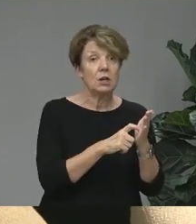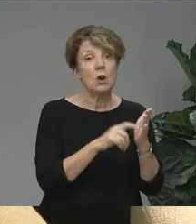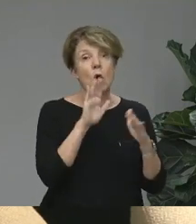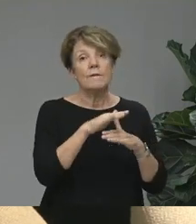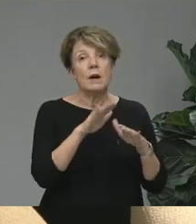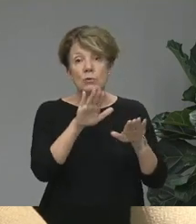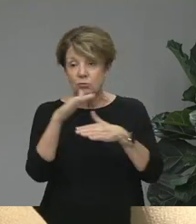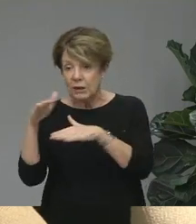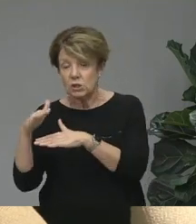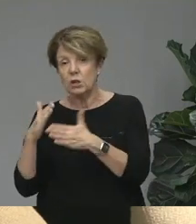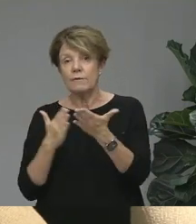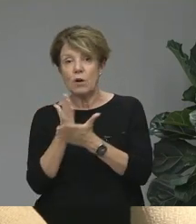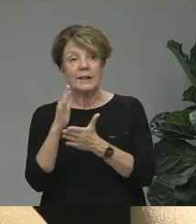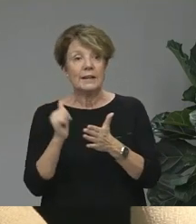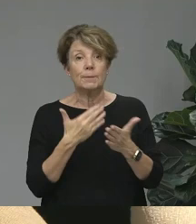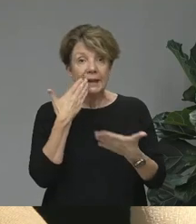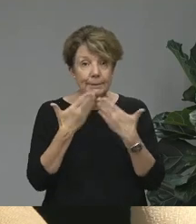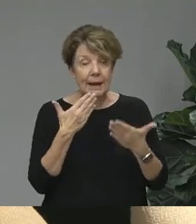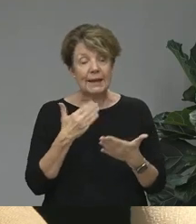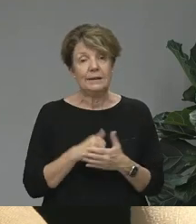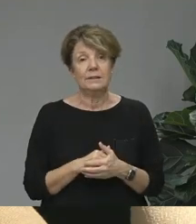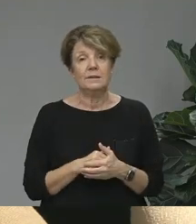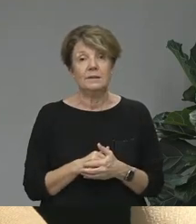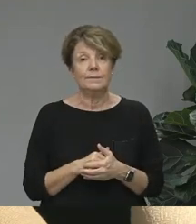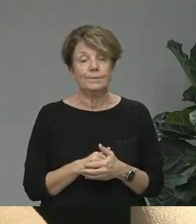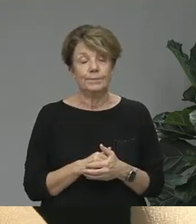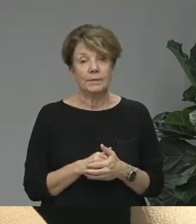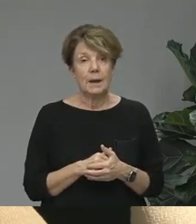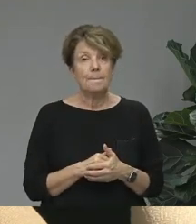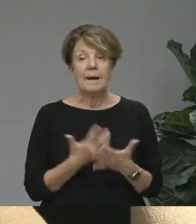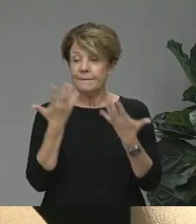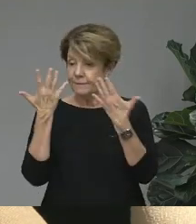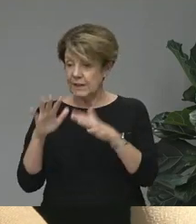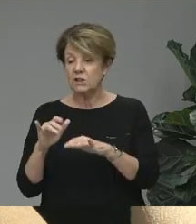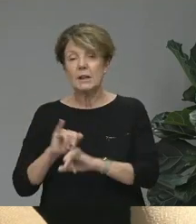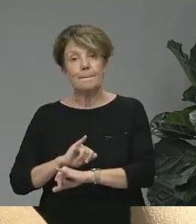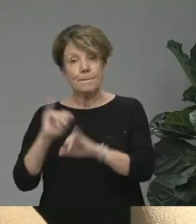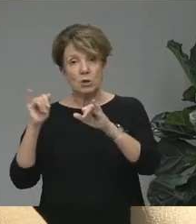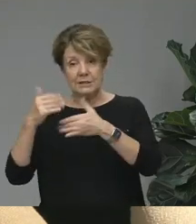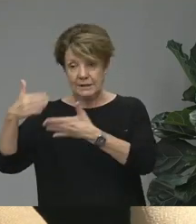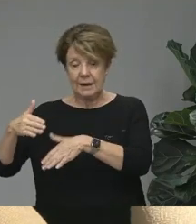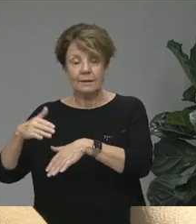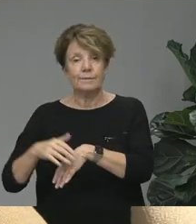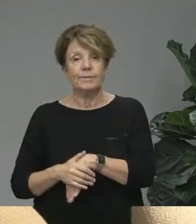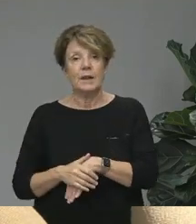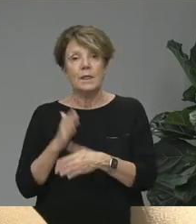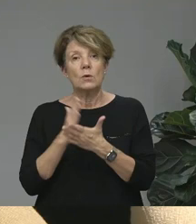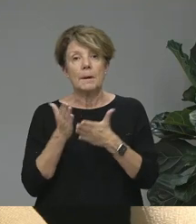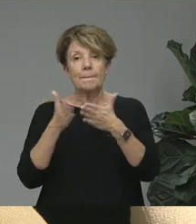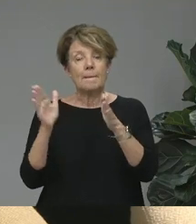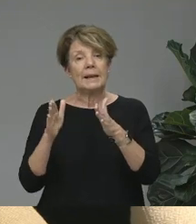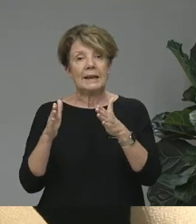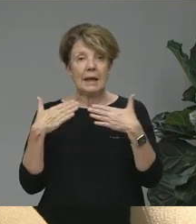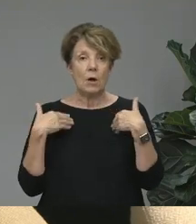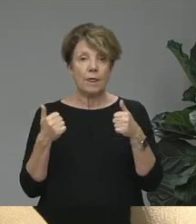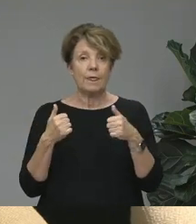you know, that had to be justified and defined. But then after the emergency phase, there was proposed public health legislation